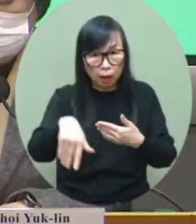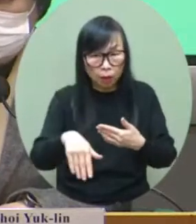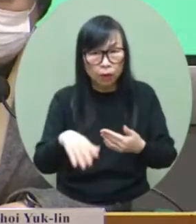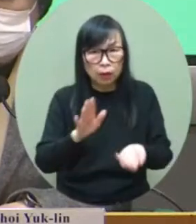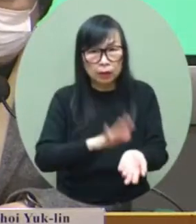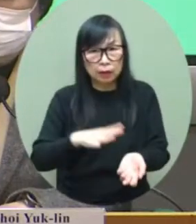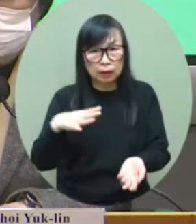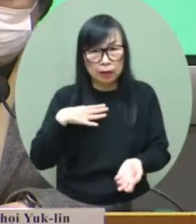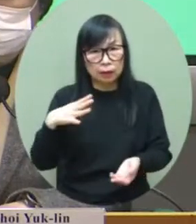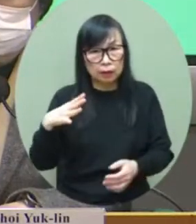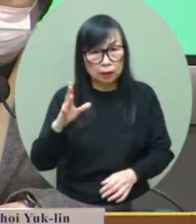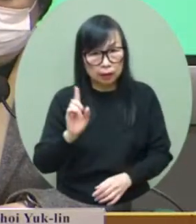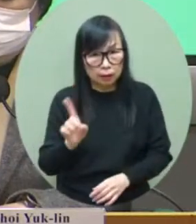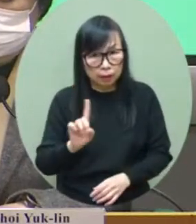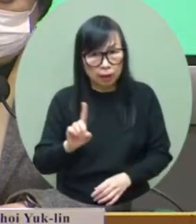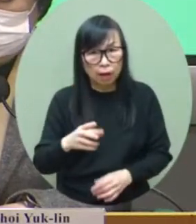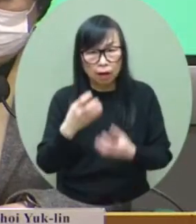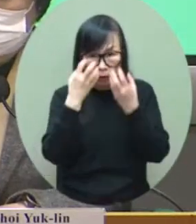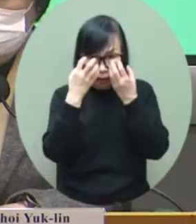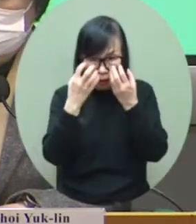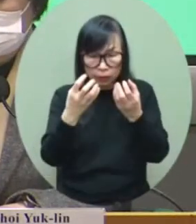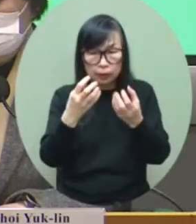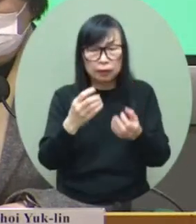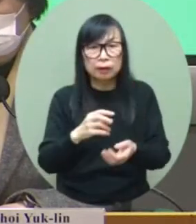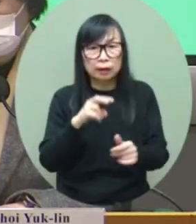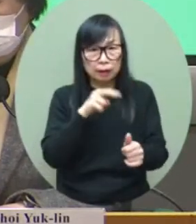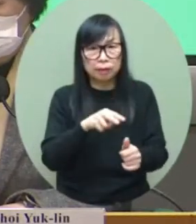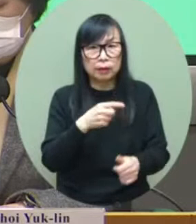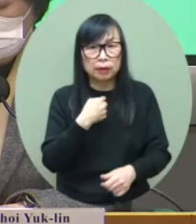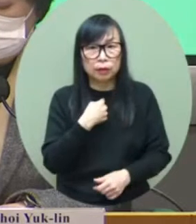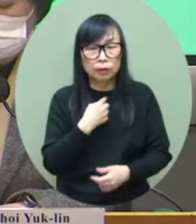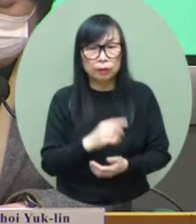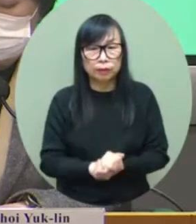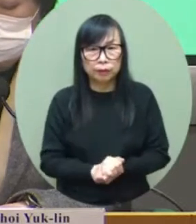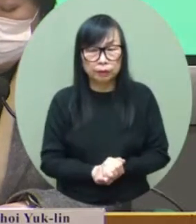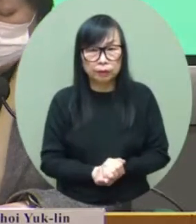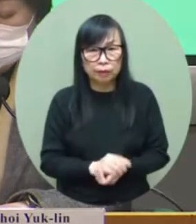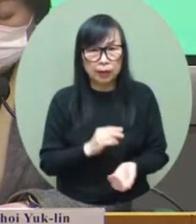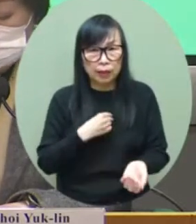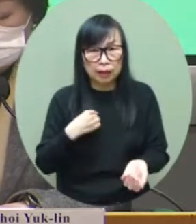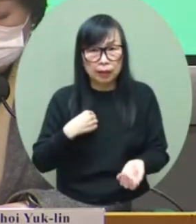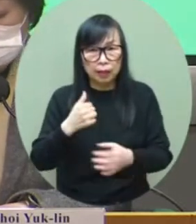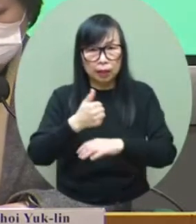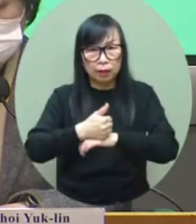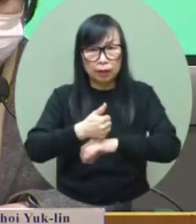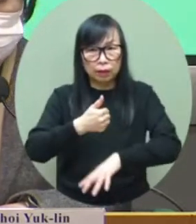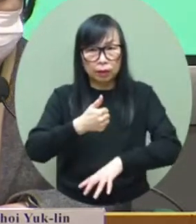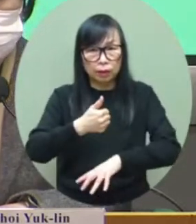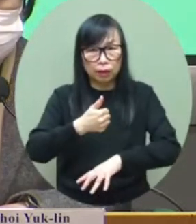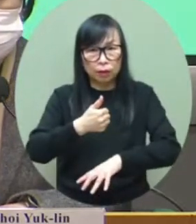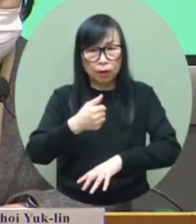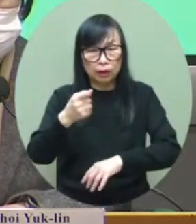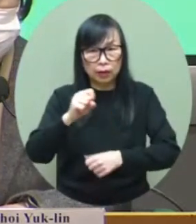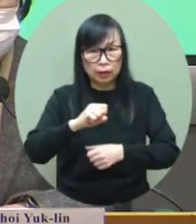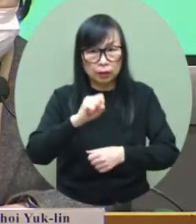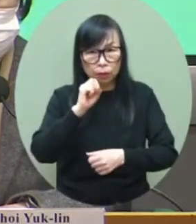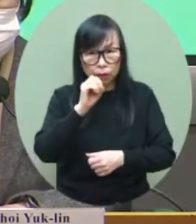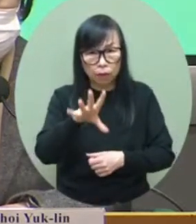the 6th of February, when there's full resumption of travel, we will continue to monitor closely the epidemic